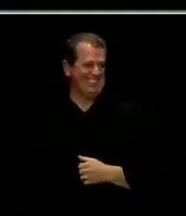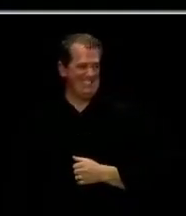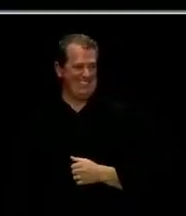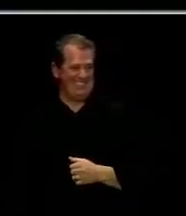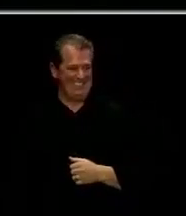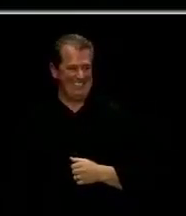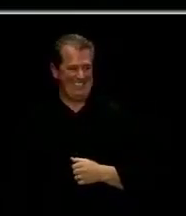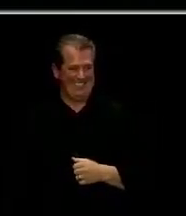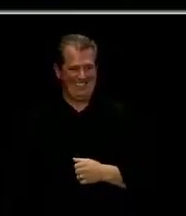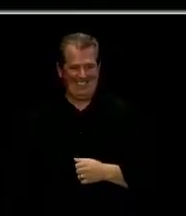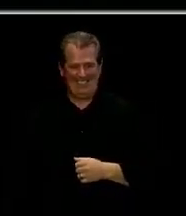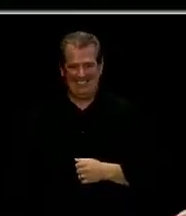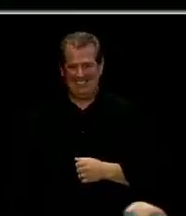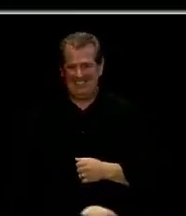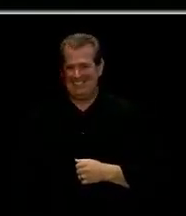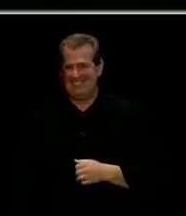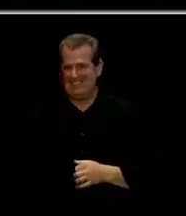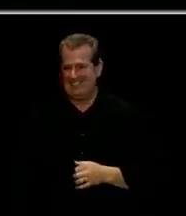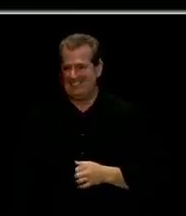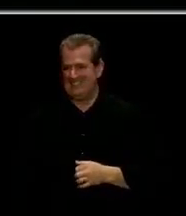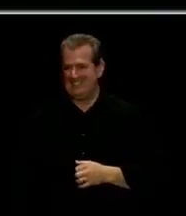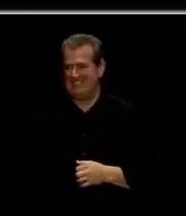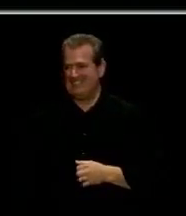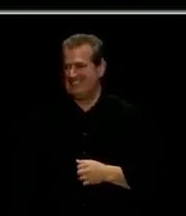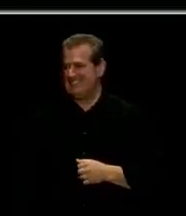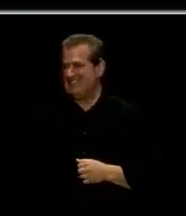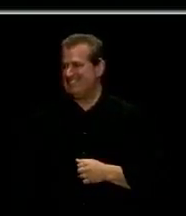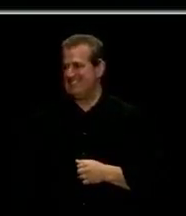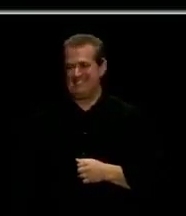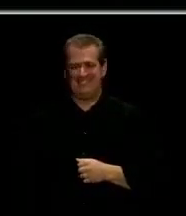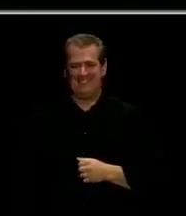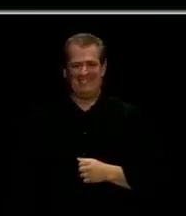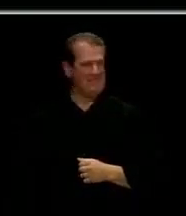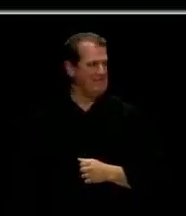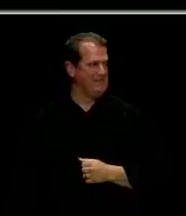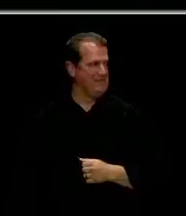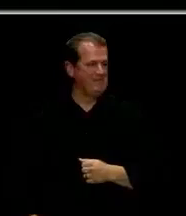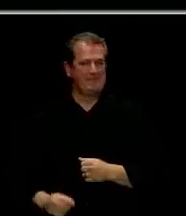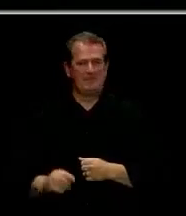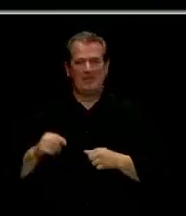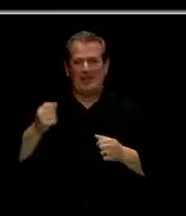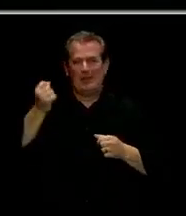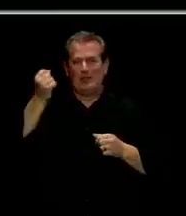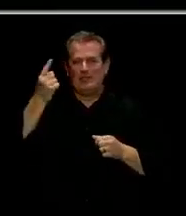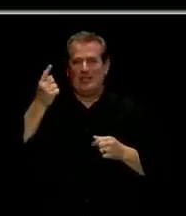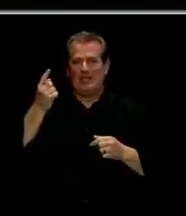All right, and as the day goes on, we may still be here